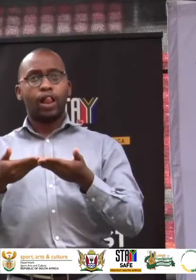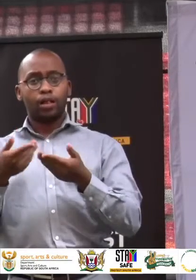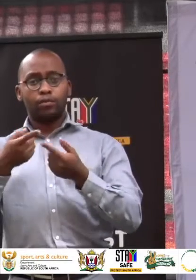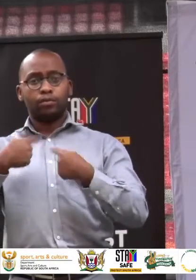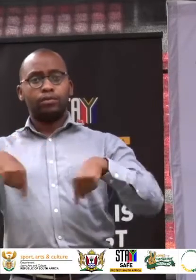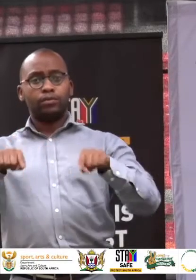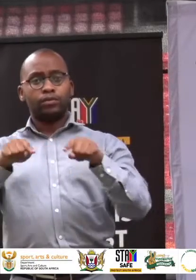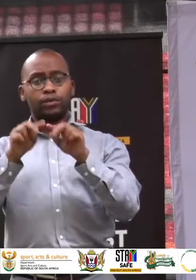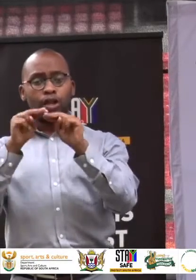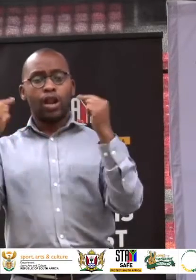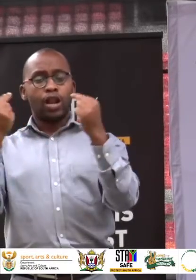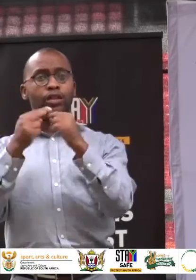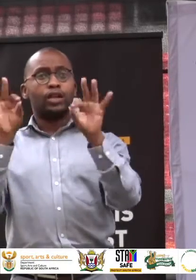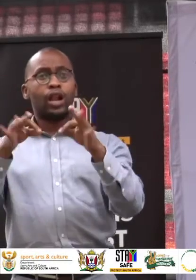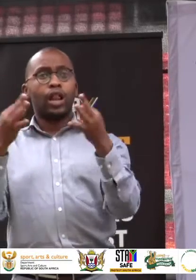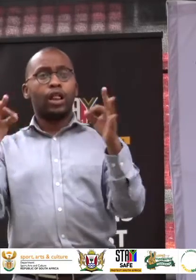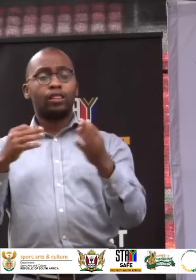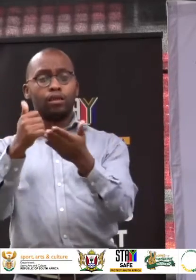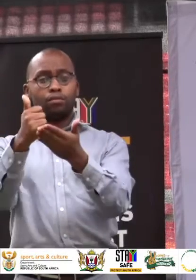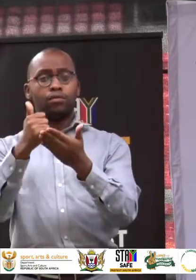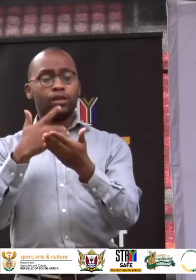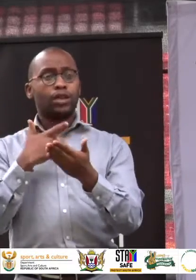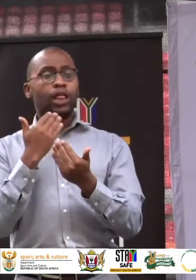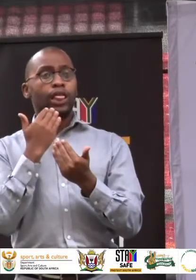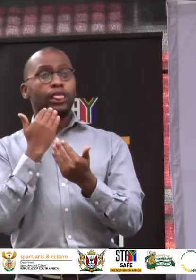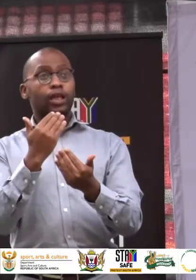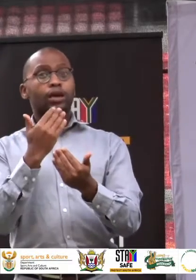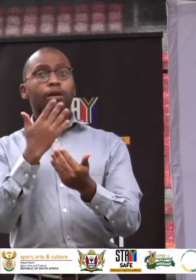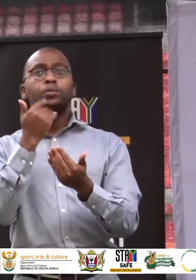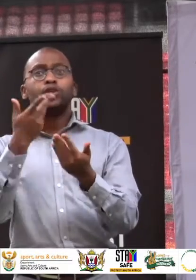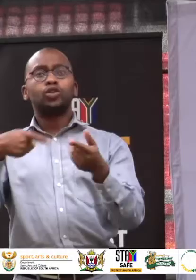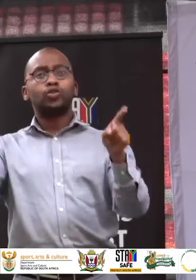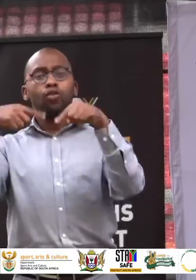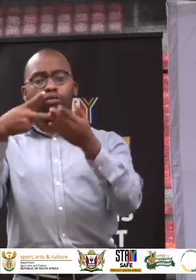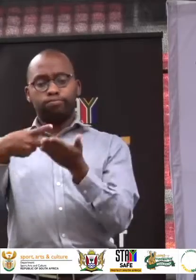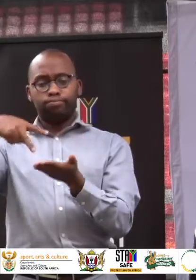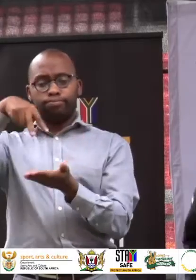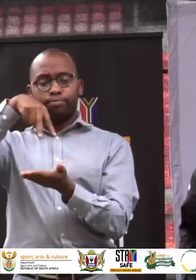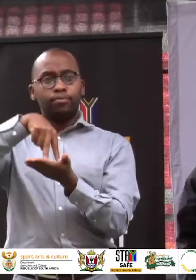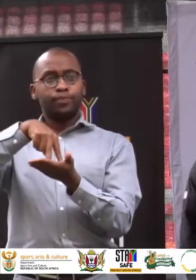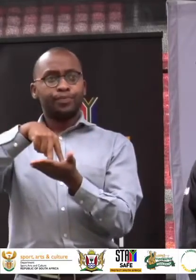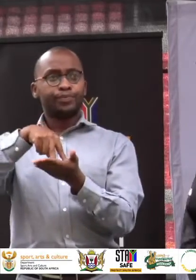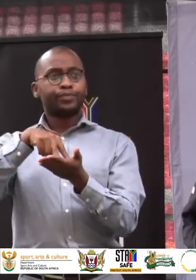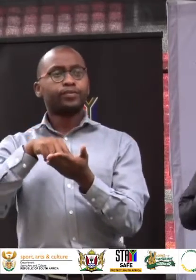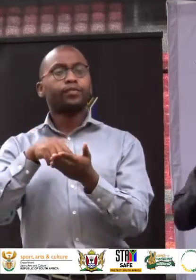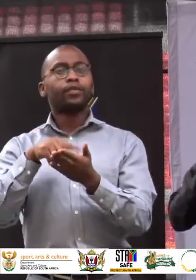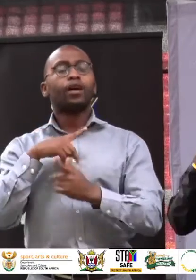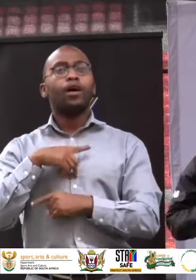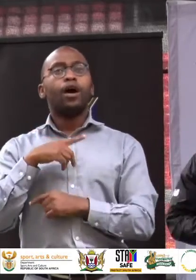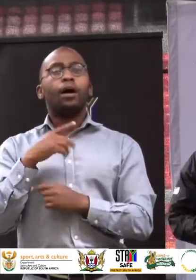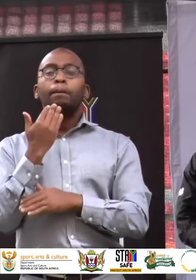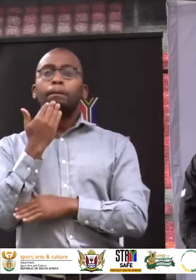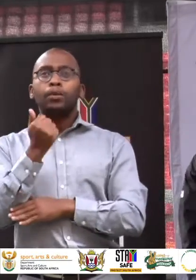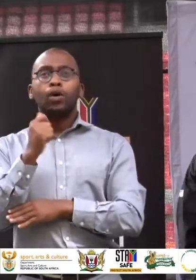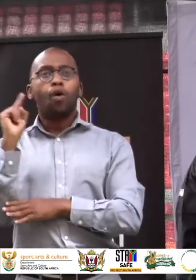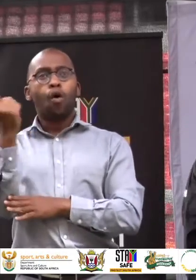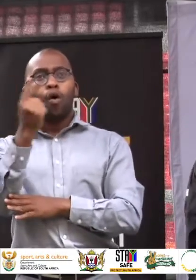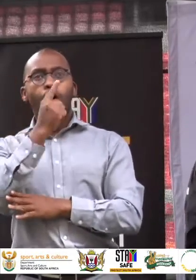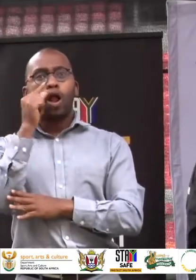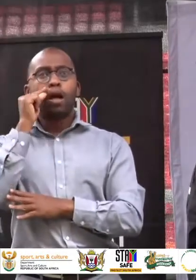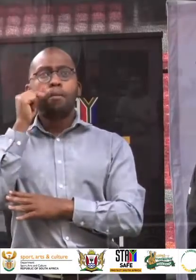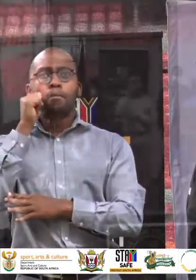national anthem. Thank you so much. May we all rise and may we ask that all males take off their